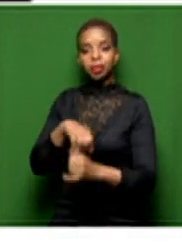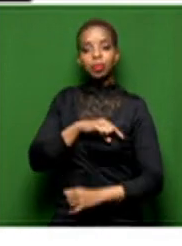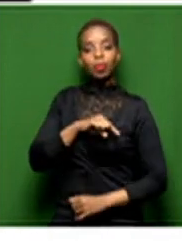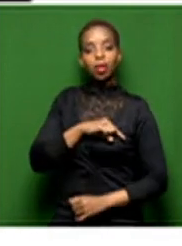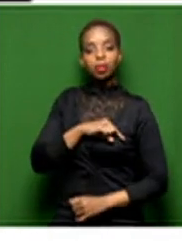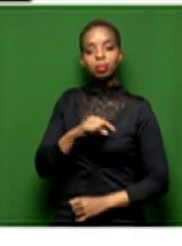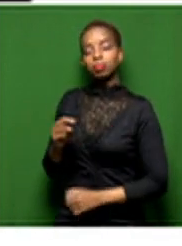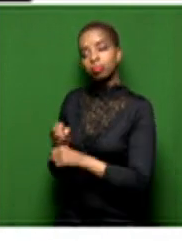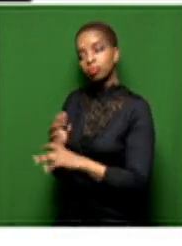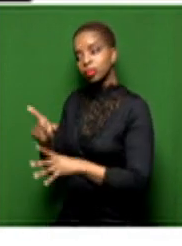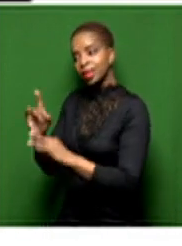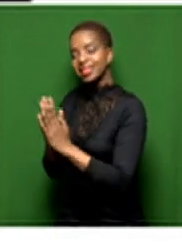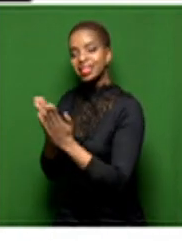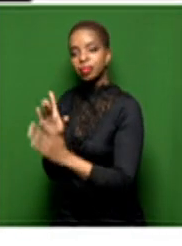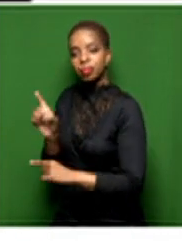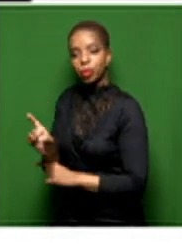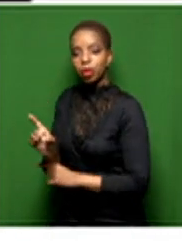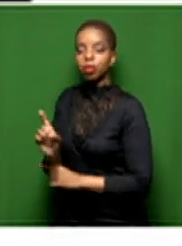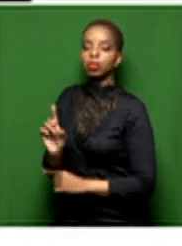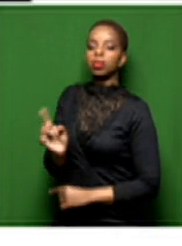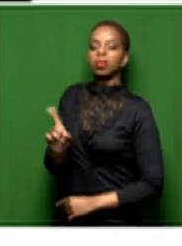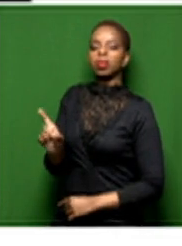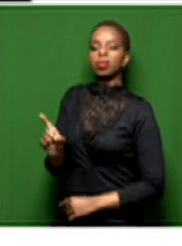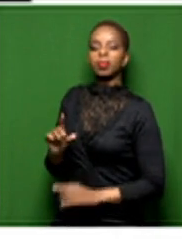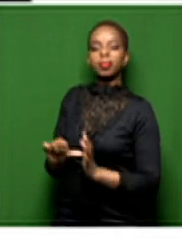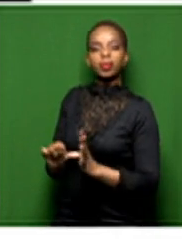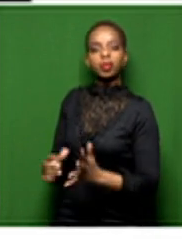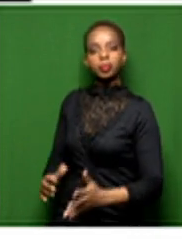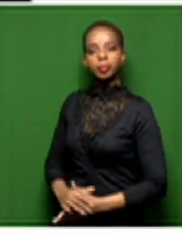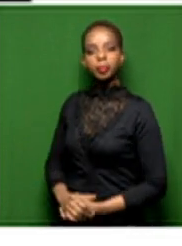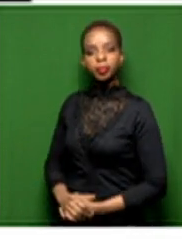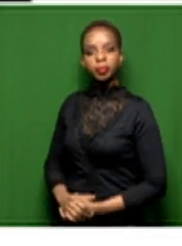Let's start about what this book is all about and why it was important for you to write it.